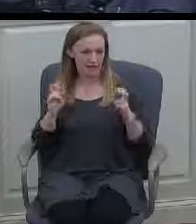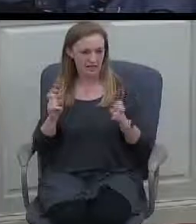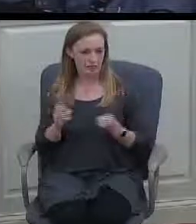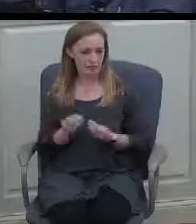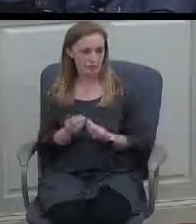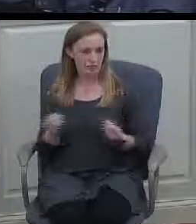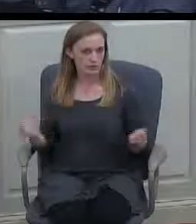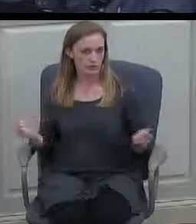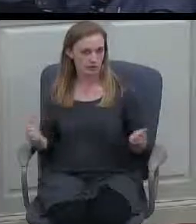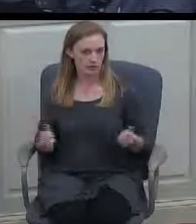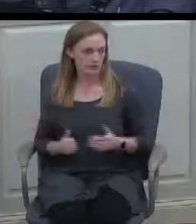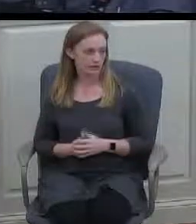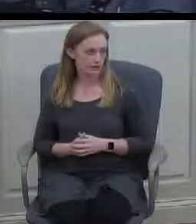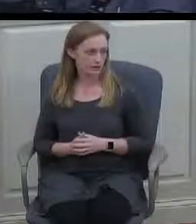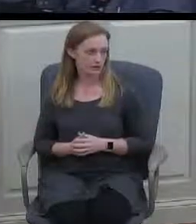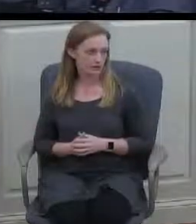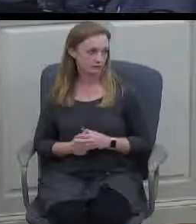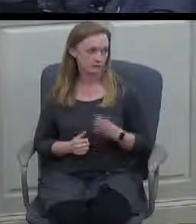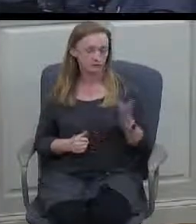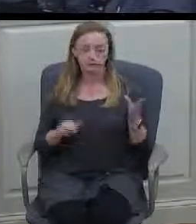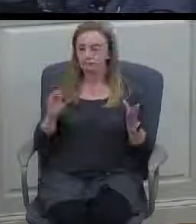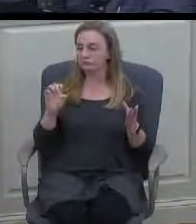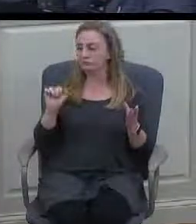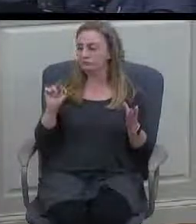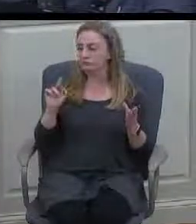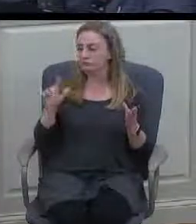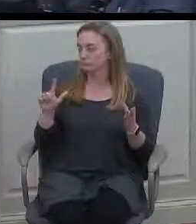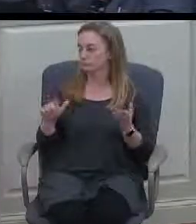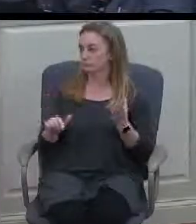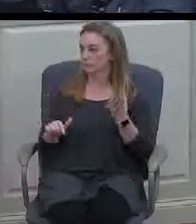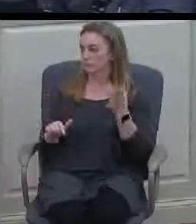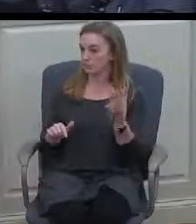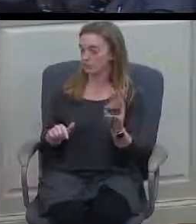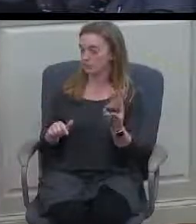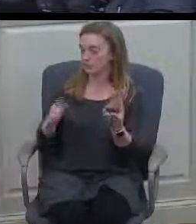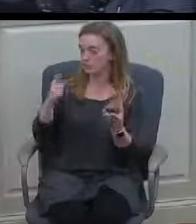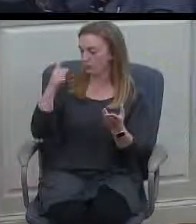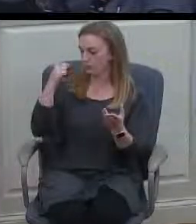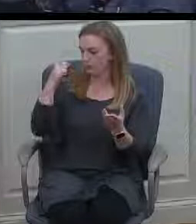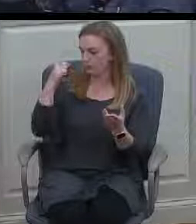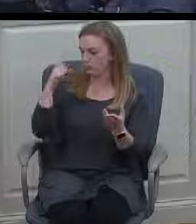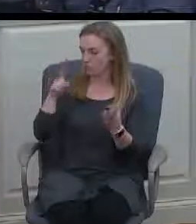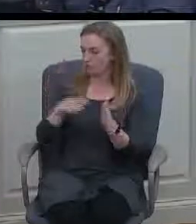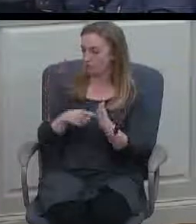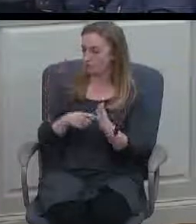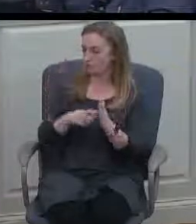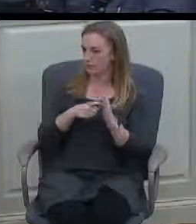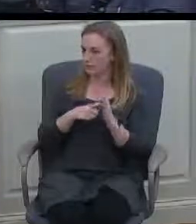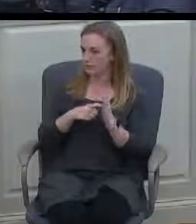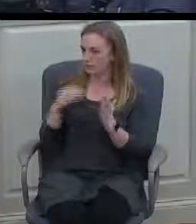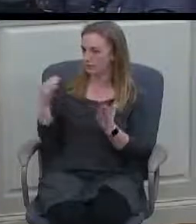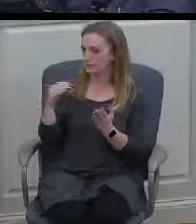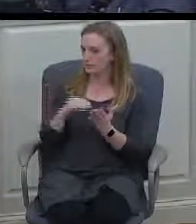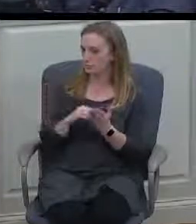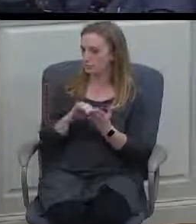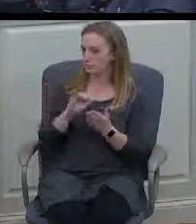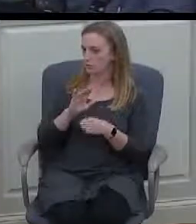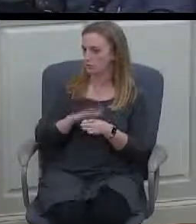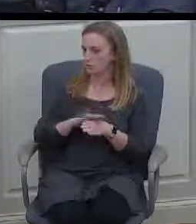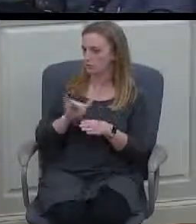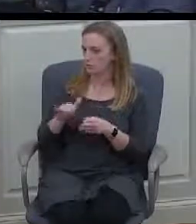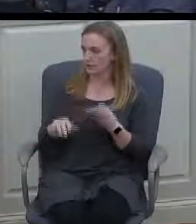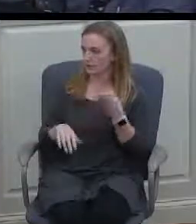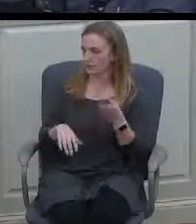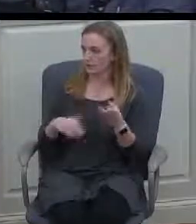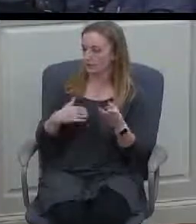resolved. The proposal that was given, or the requirements that was put on them have